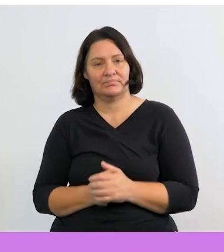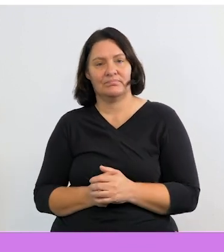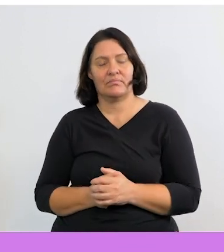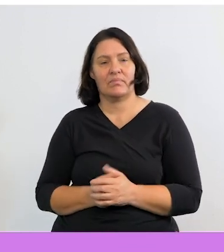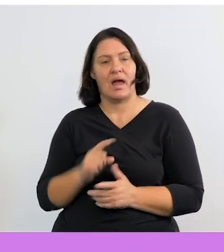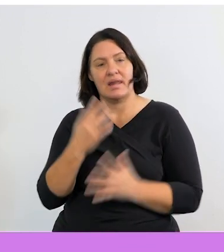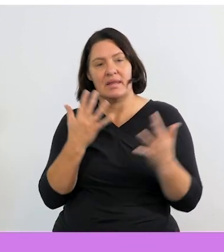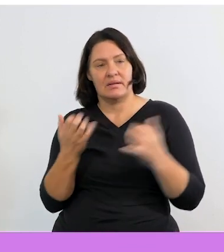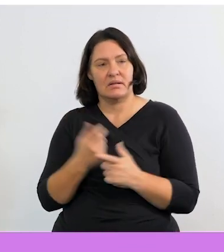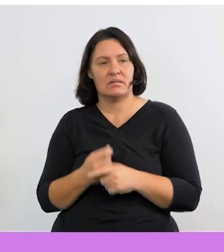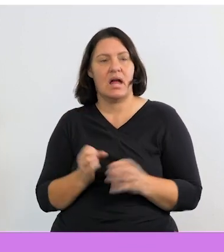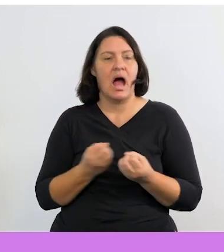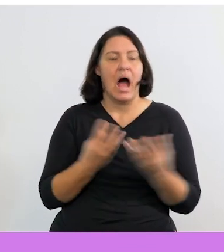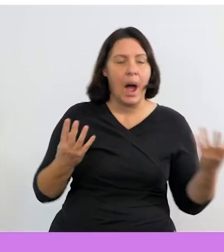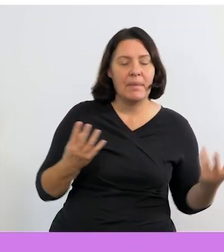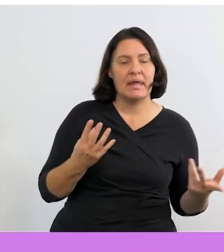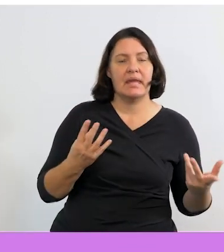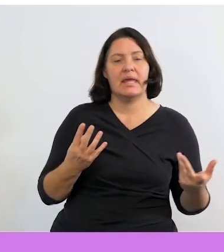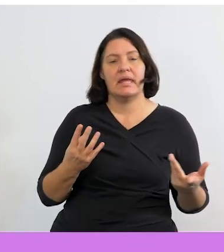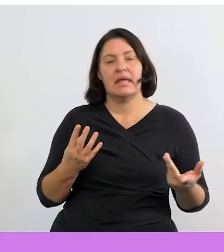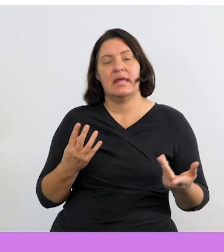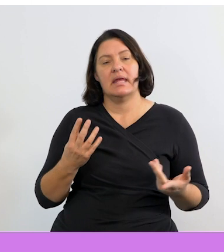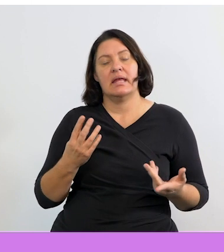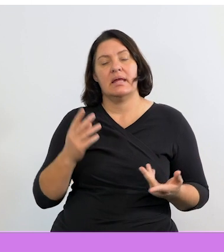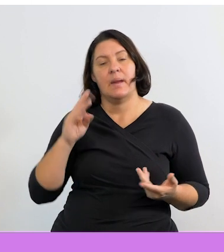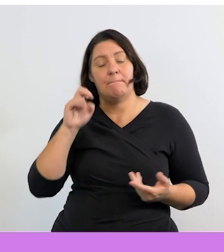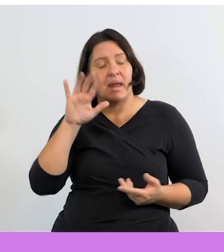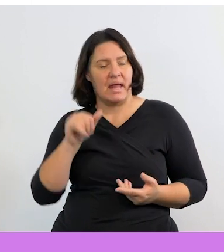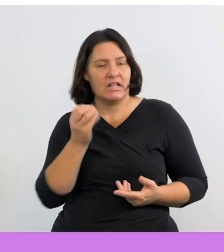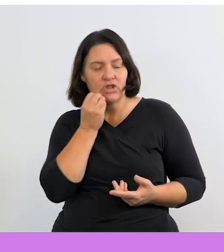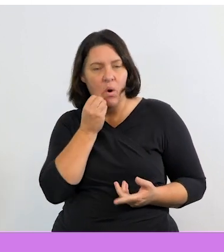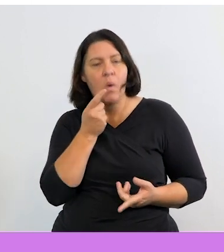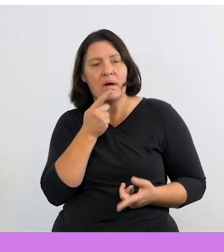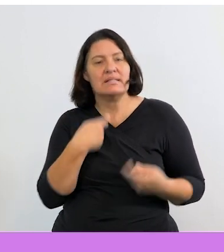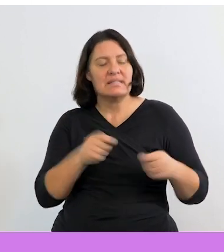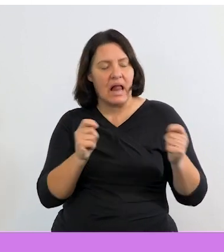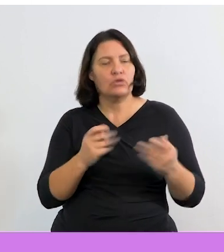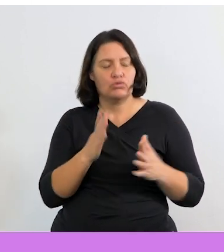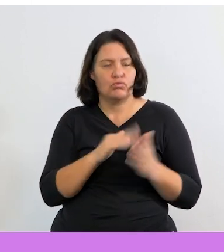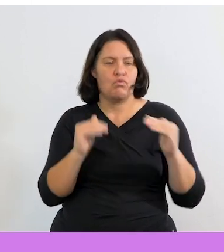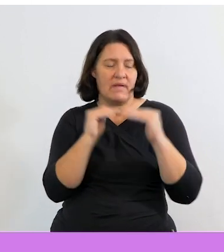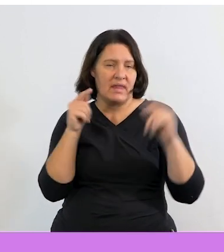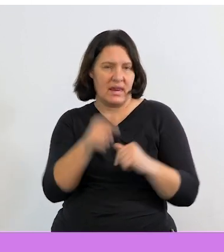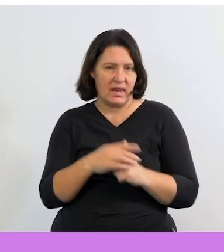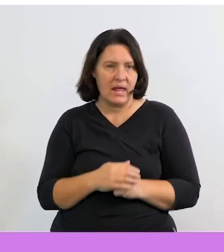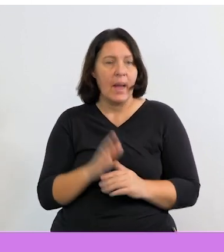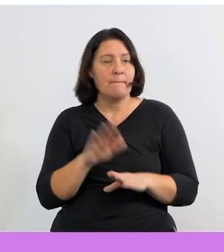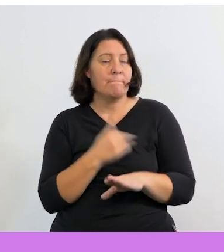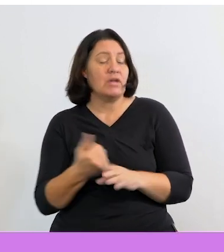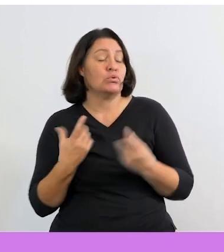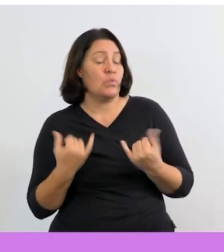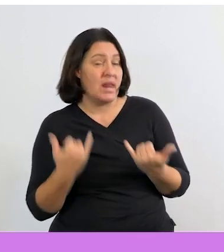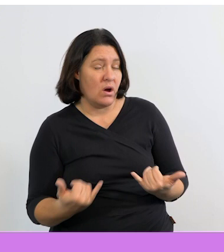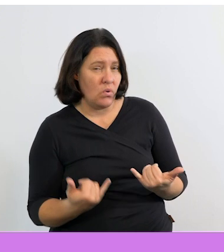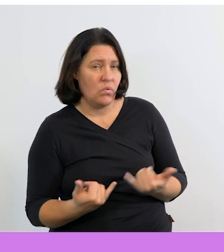at another sum. It says, how many bunny chows must Luke sell in order to break even? Now looking at this, and based on